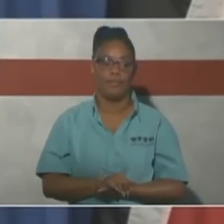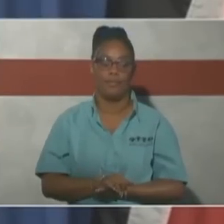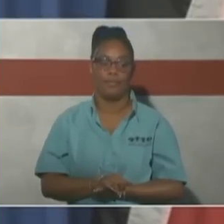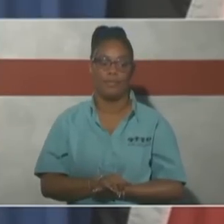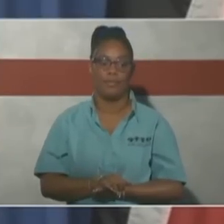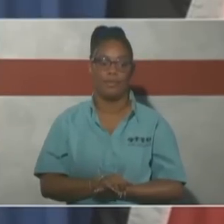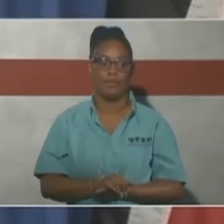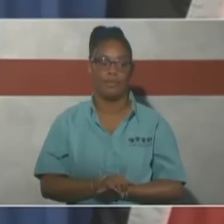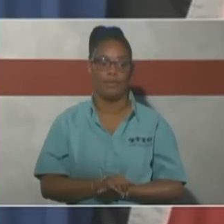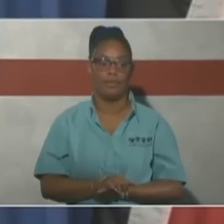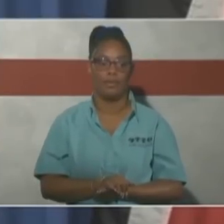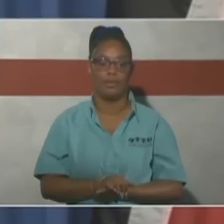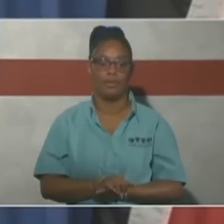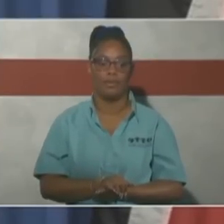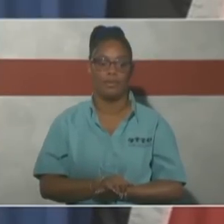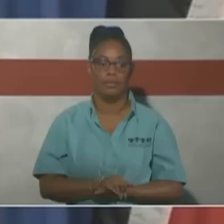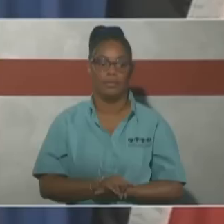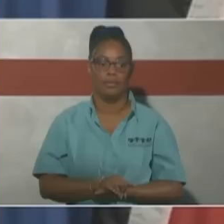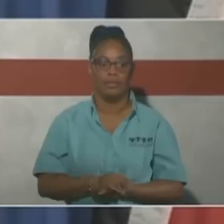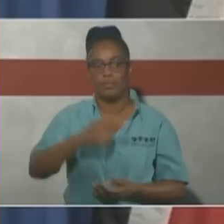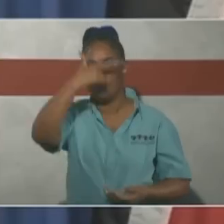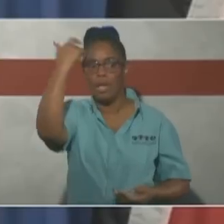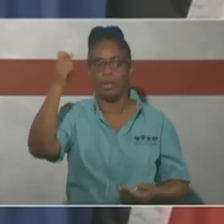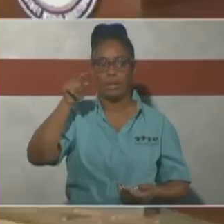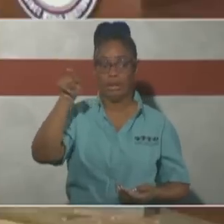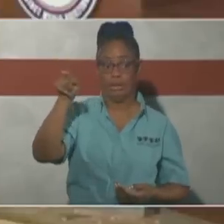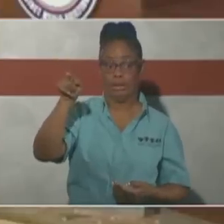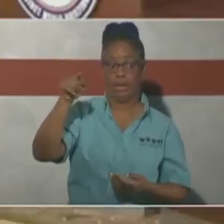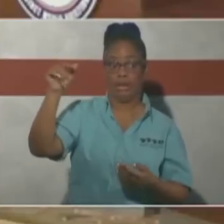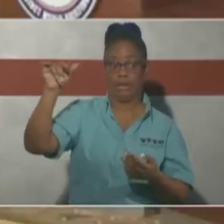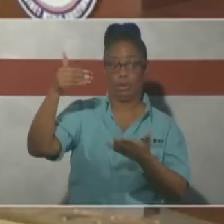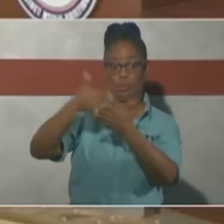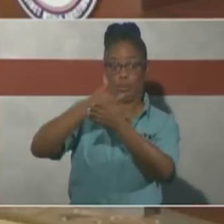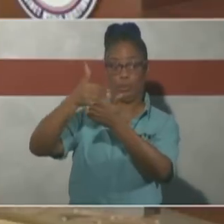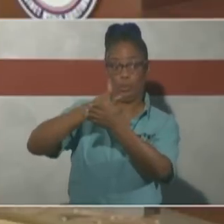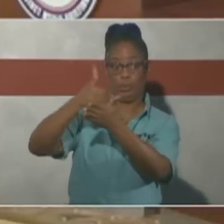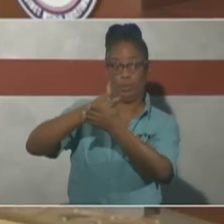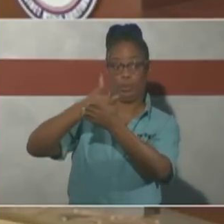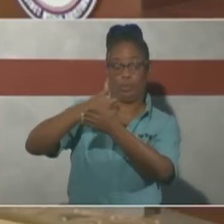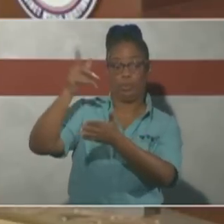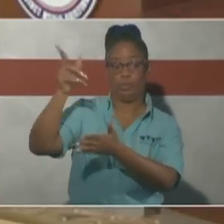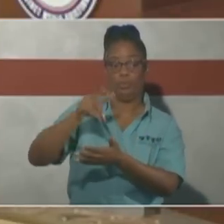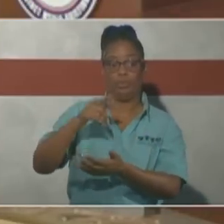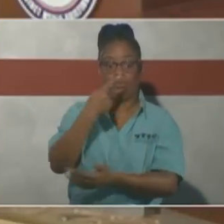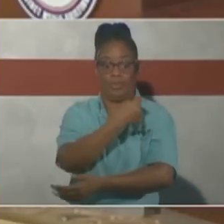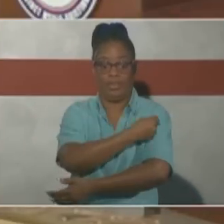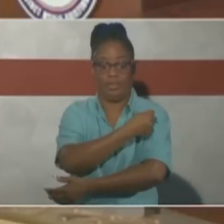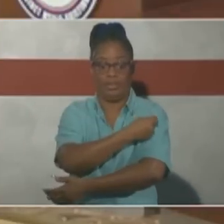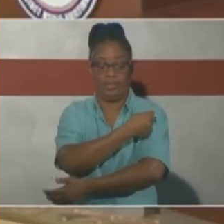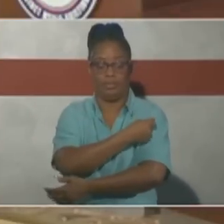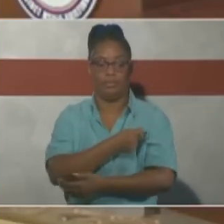out there in some countries. And the question is whether what we have available can do the